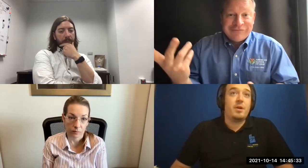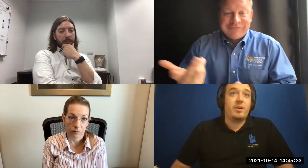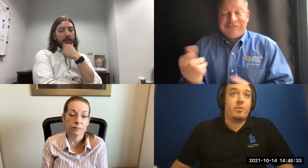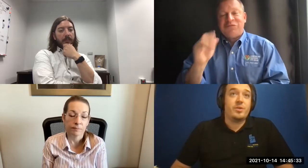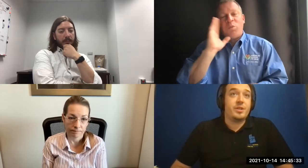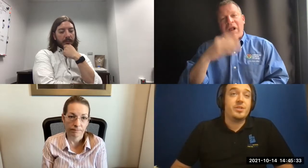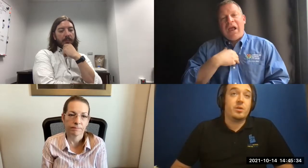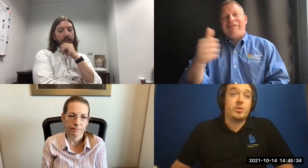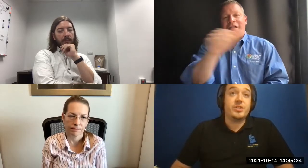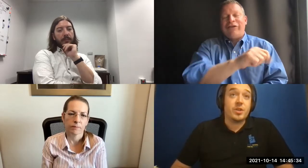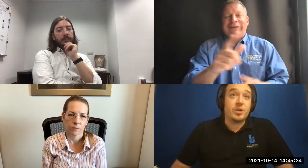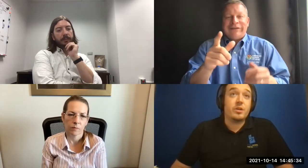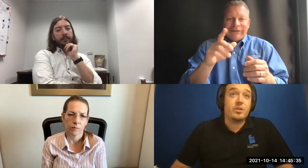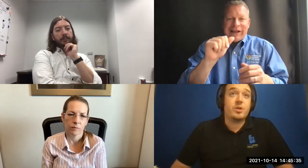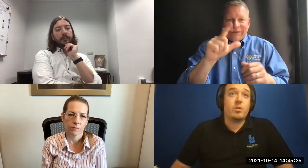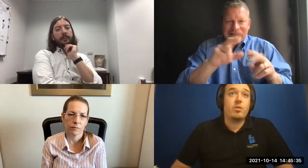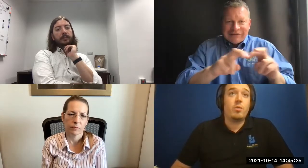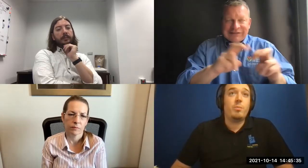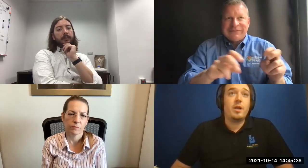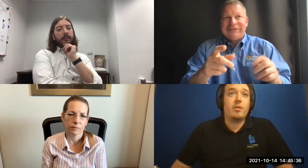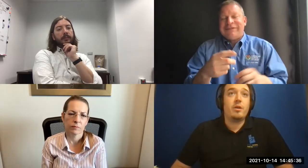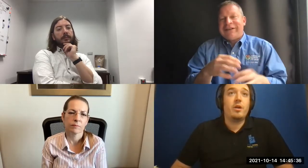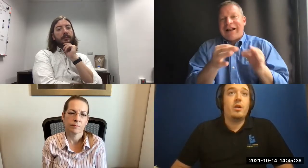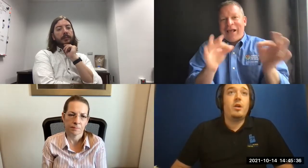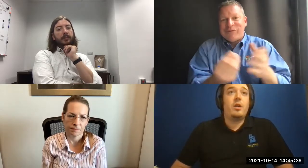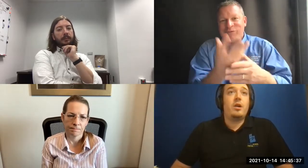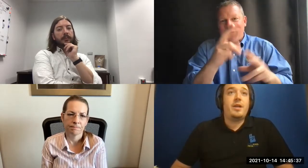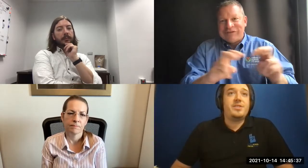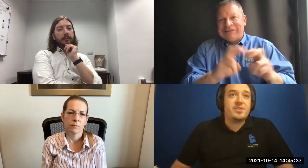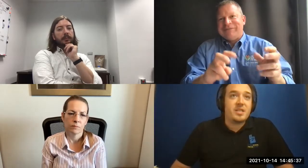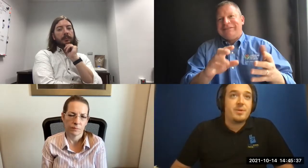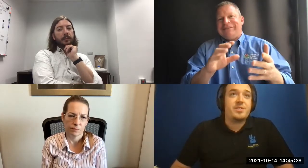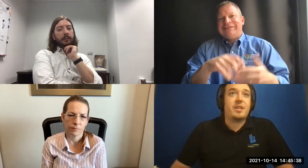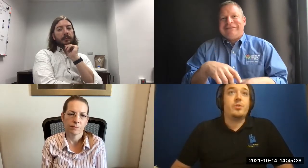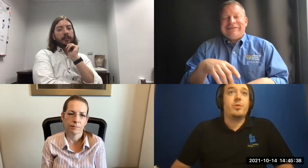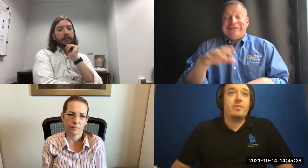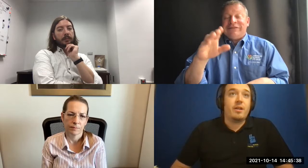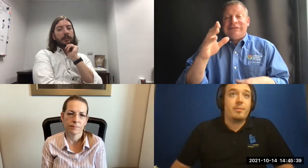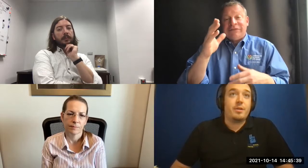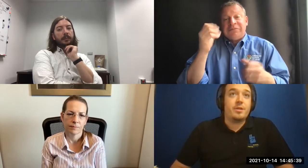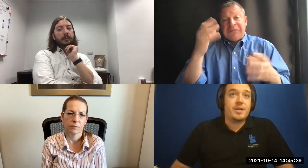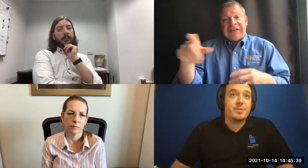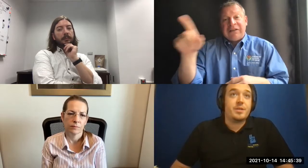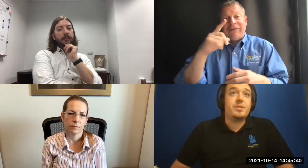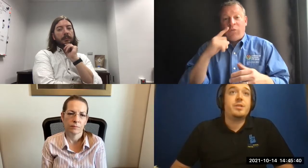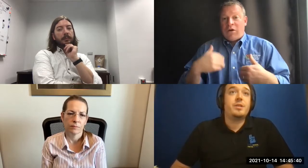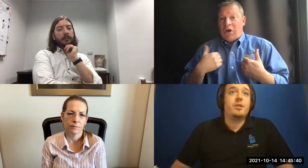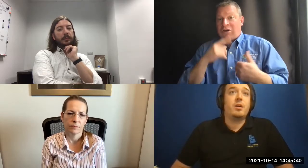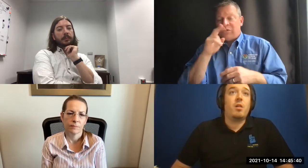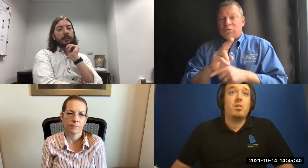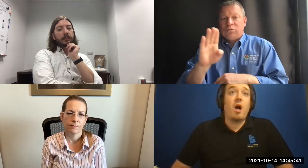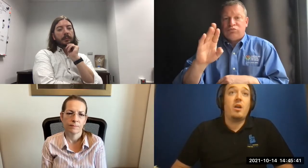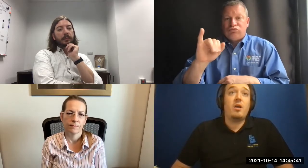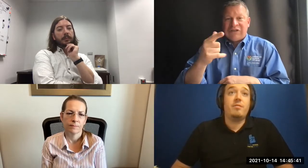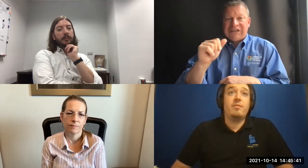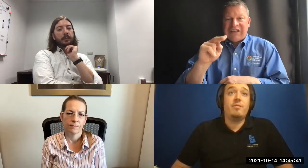piece is a lot bigger than it was years ago, which is good. And so there will be other ASL assessments and language growth development assessments.